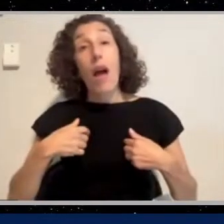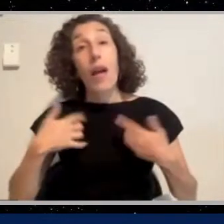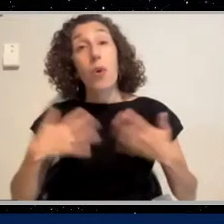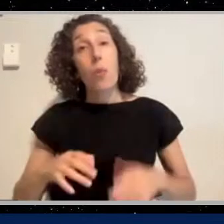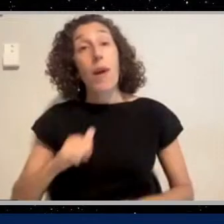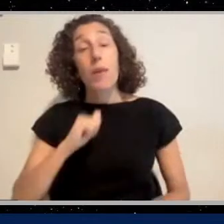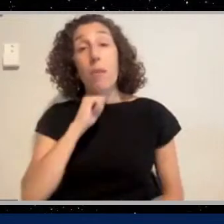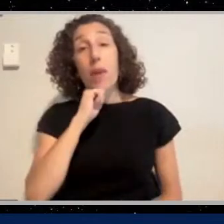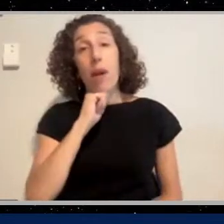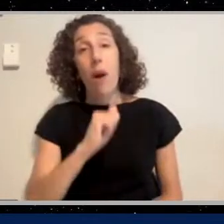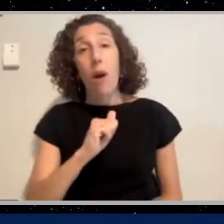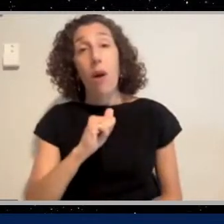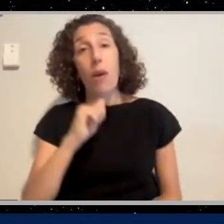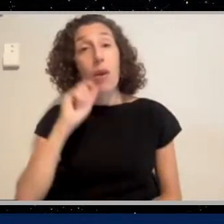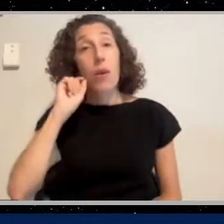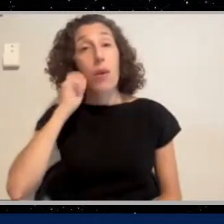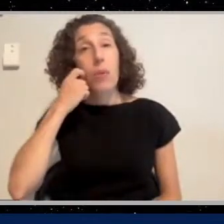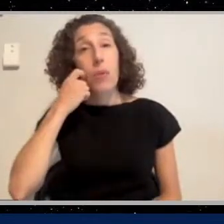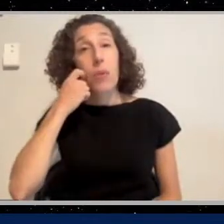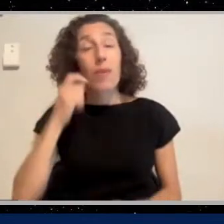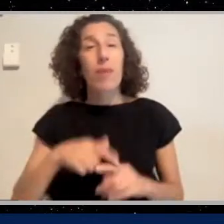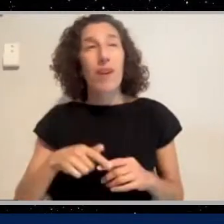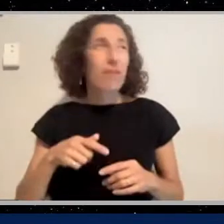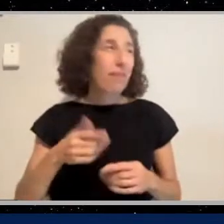uncool mom with the flight patch.